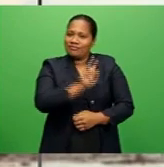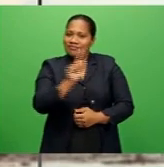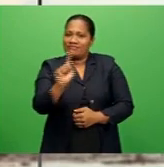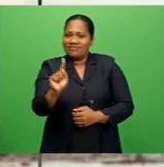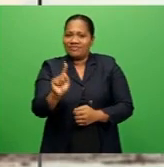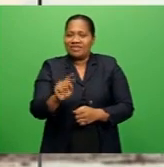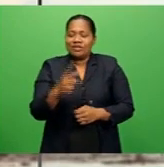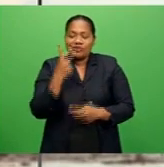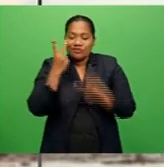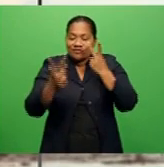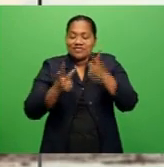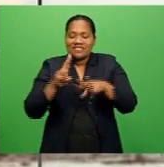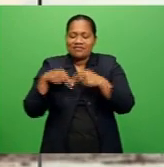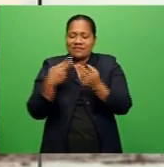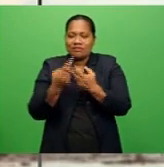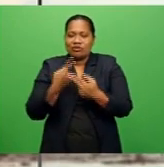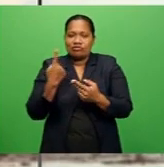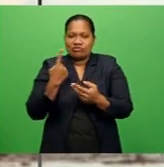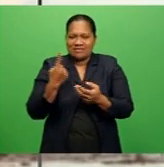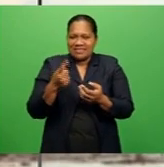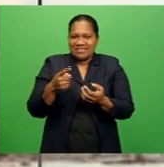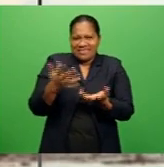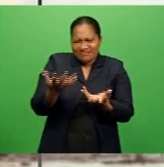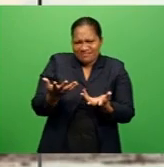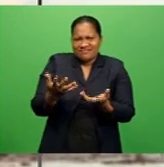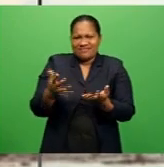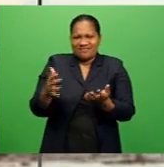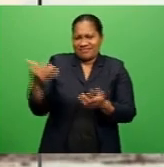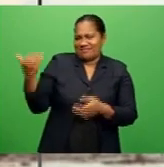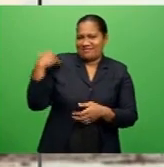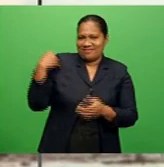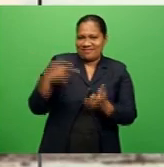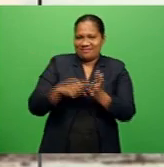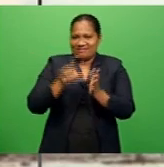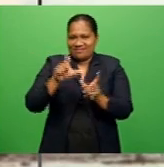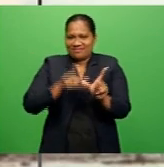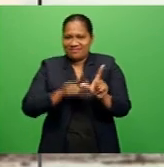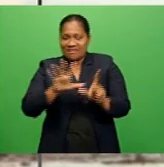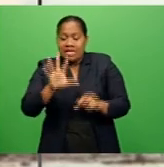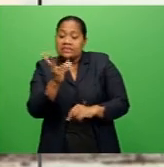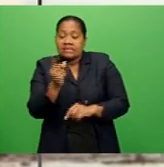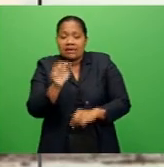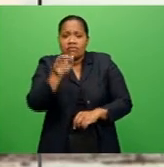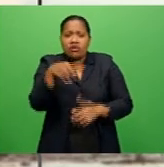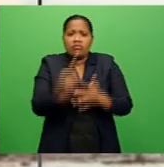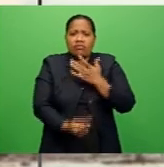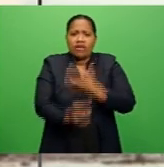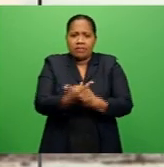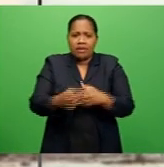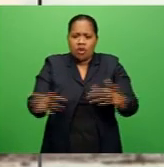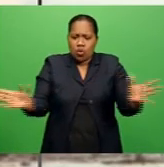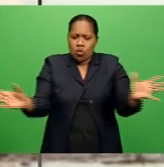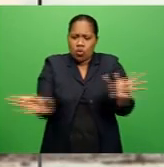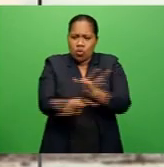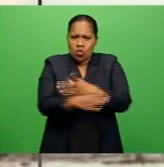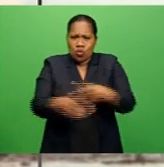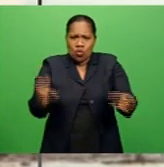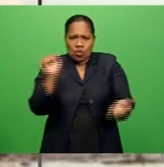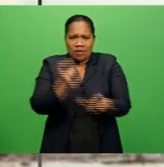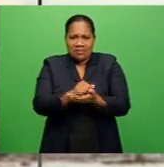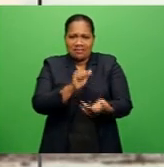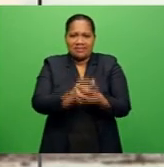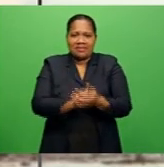Cyclone Yasa. Some homes were destroyed during the height of the Category 5 cyclone last week as strong winds and